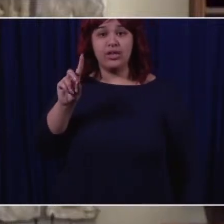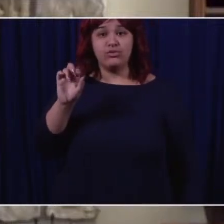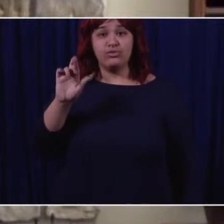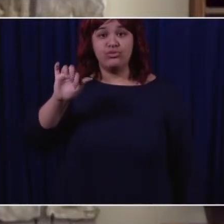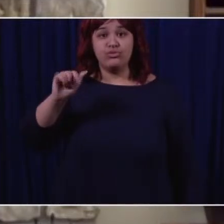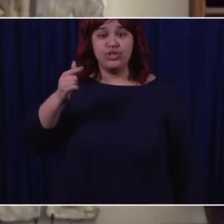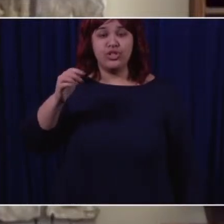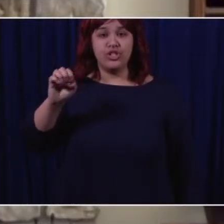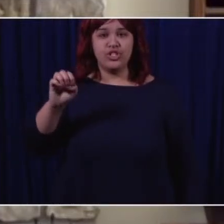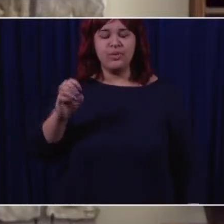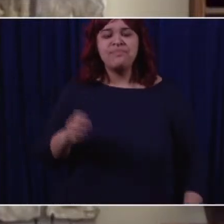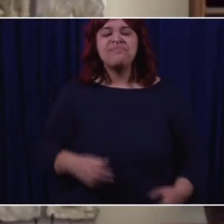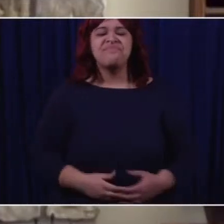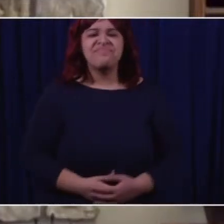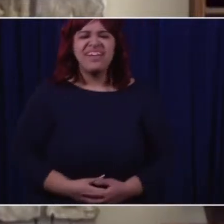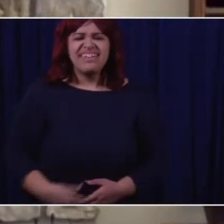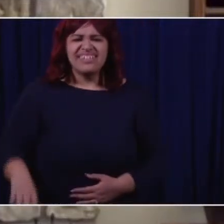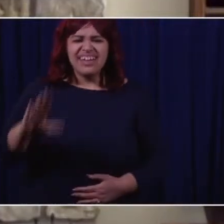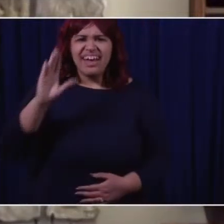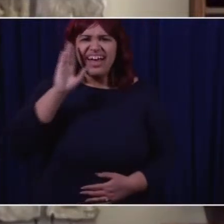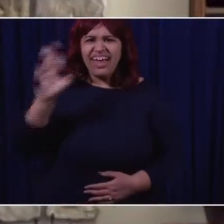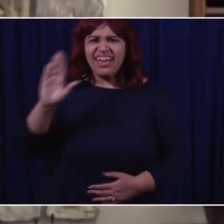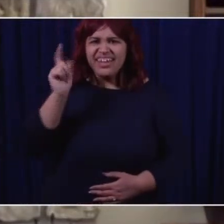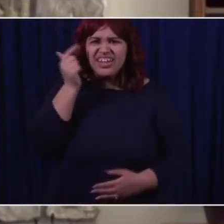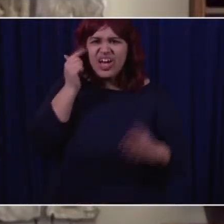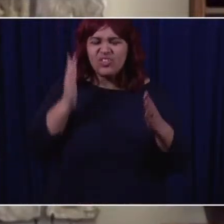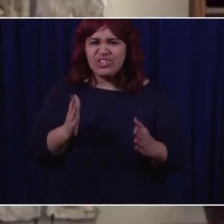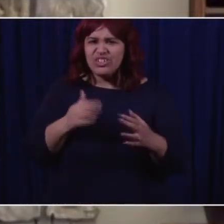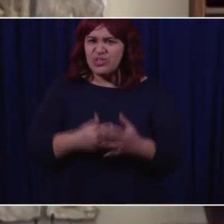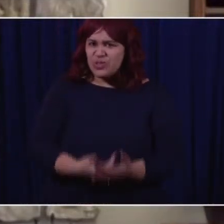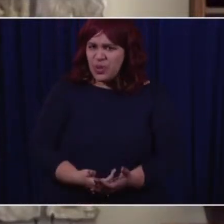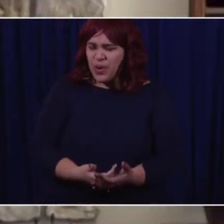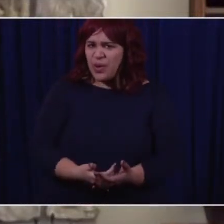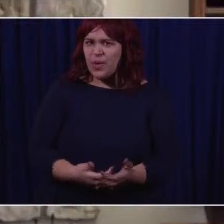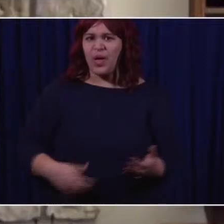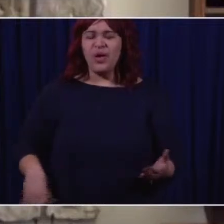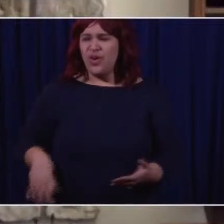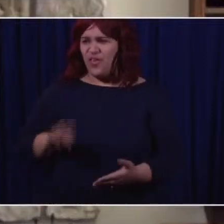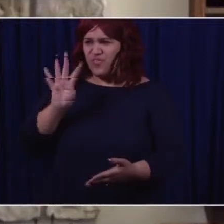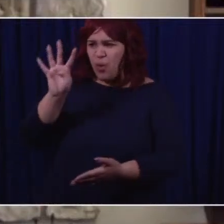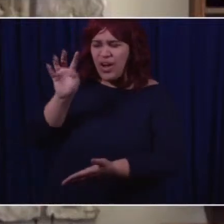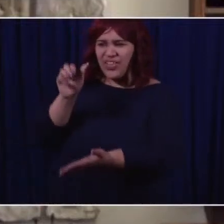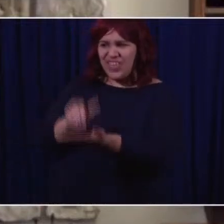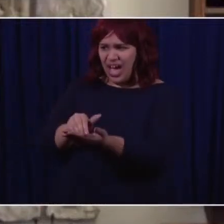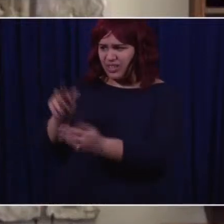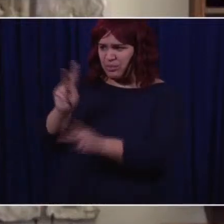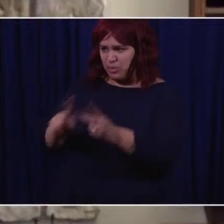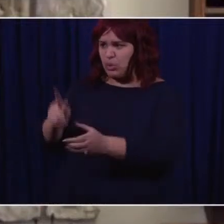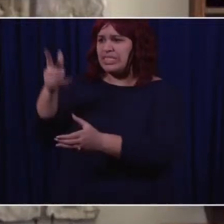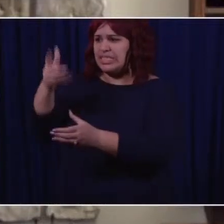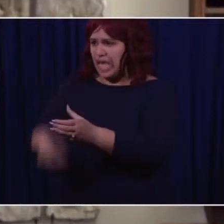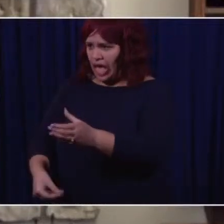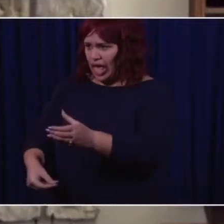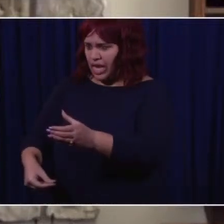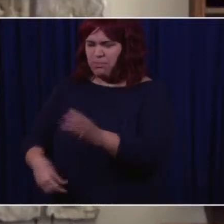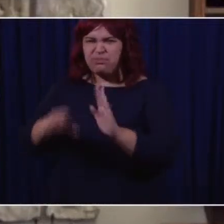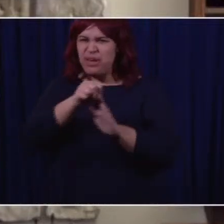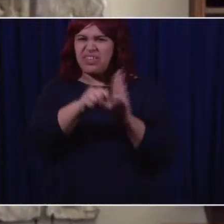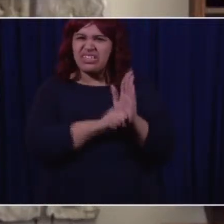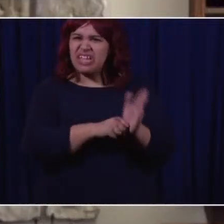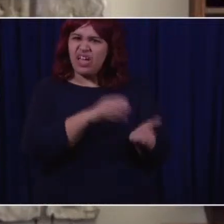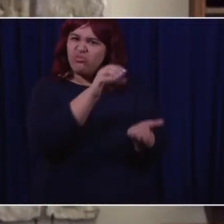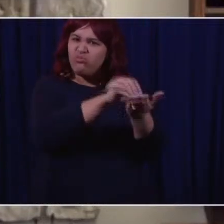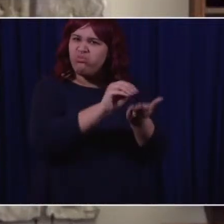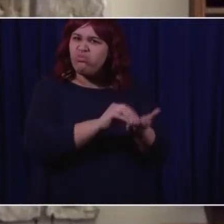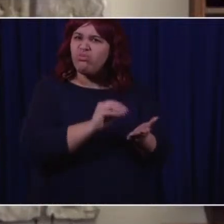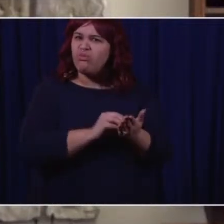these 4,000 deaths, and why should we trust the case numbers, hospitalization numbers? You know, what is the administration doing to make sure that, you